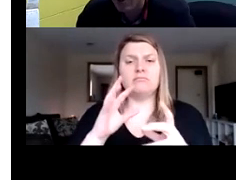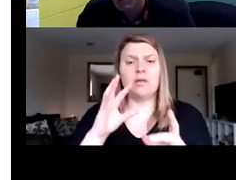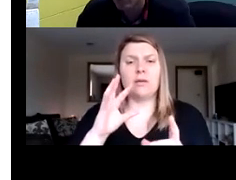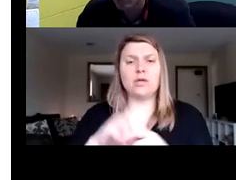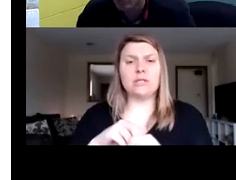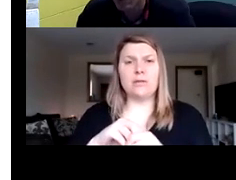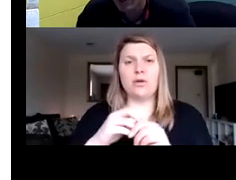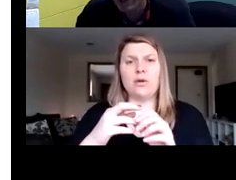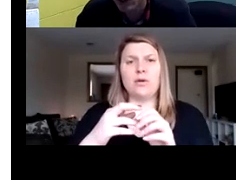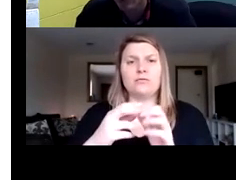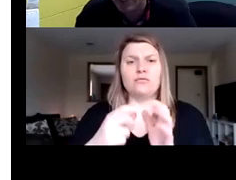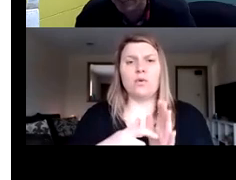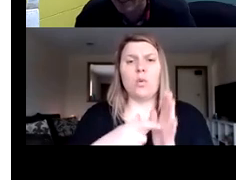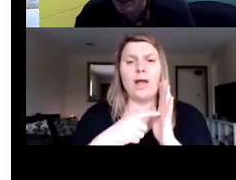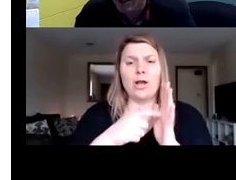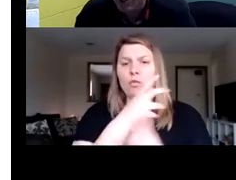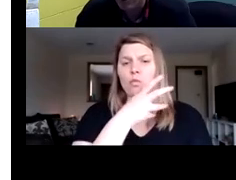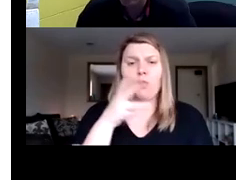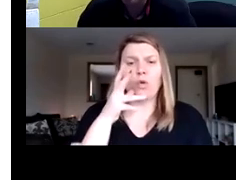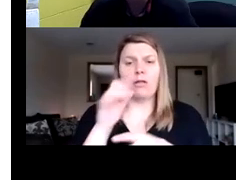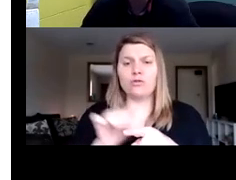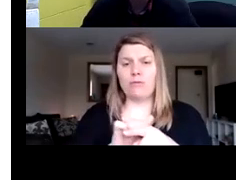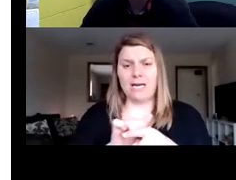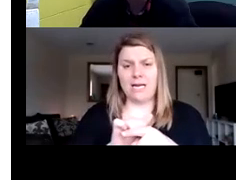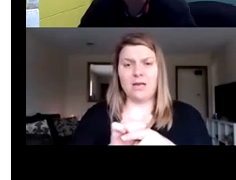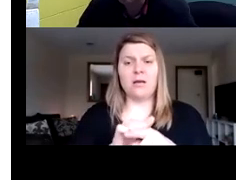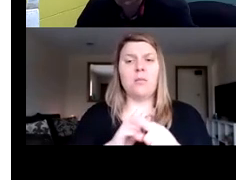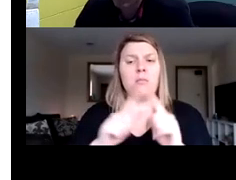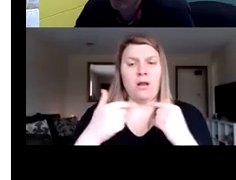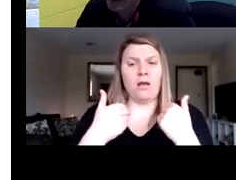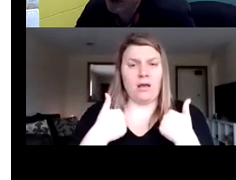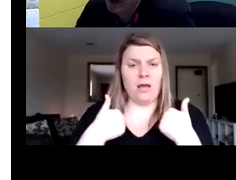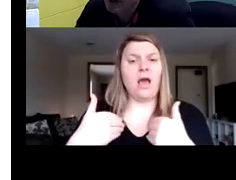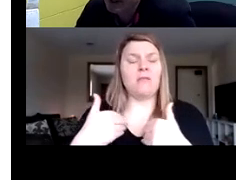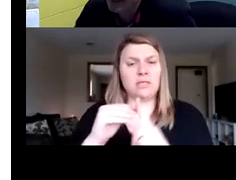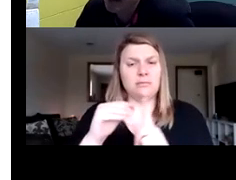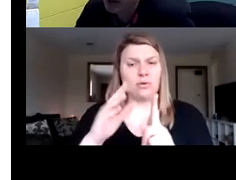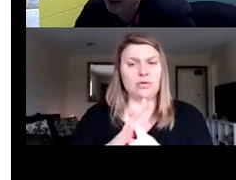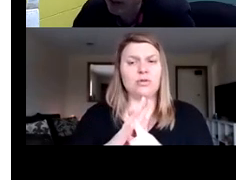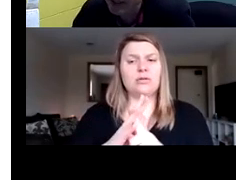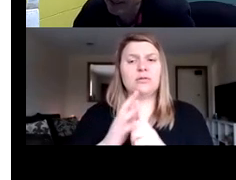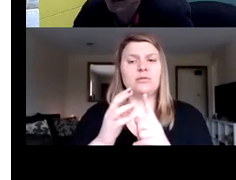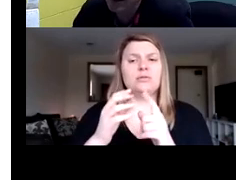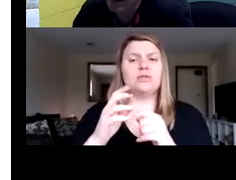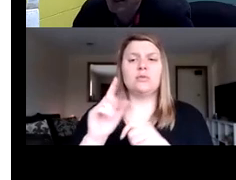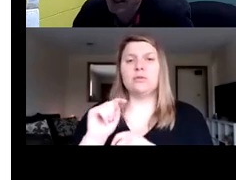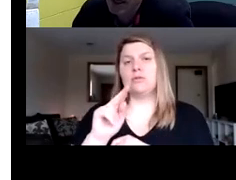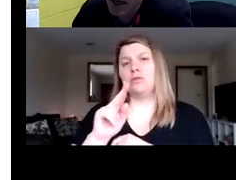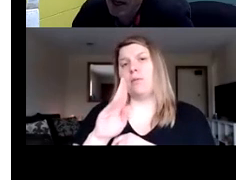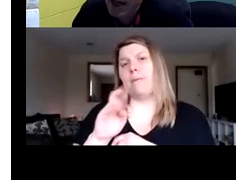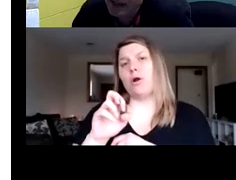required rural training. But I had a clinical exposure to multi-drug resistant tuberculosis,